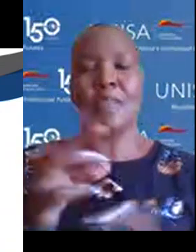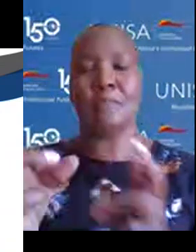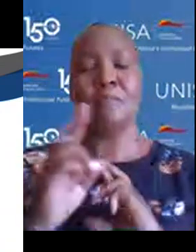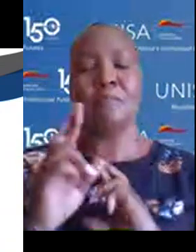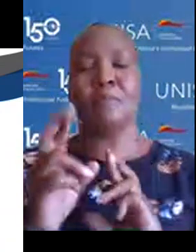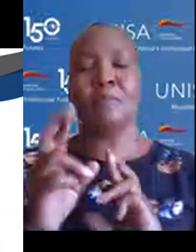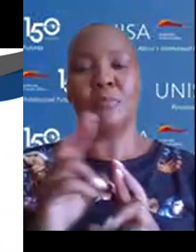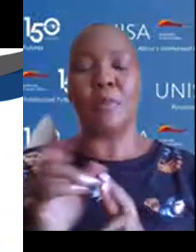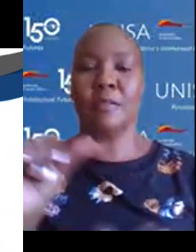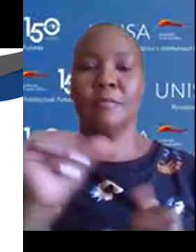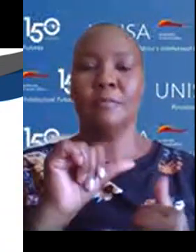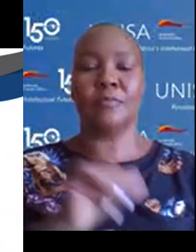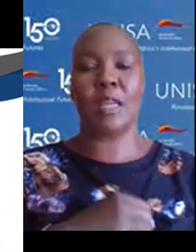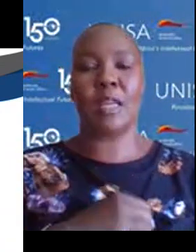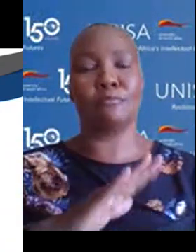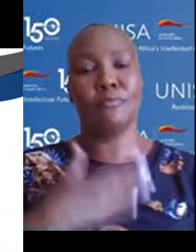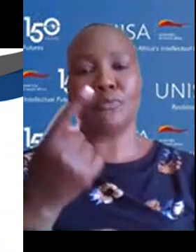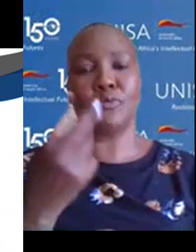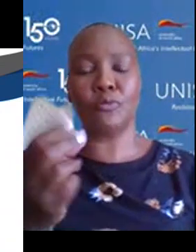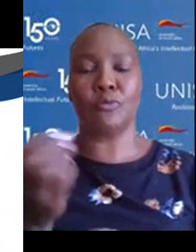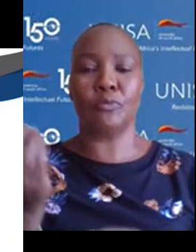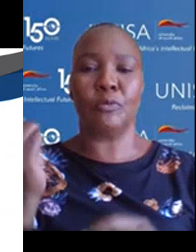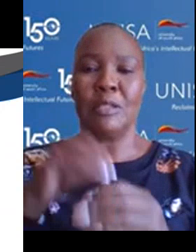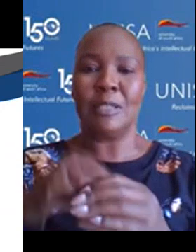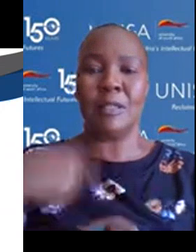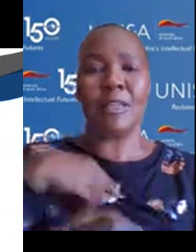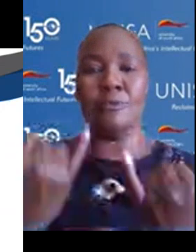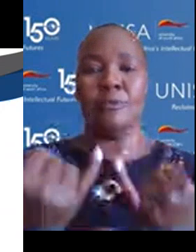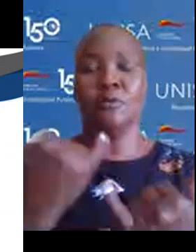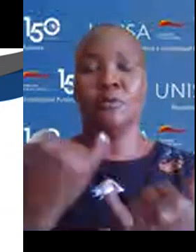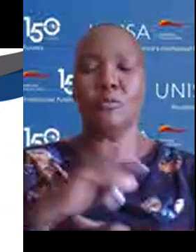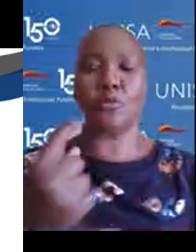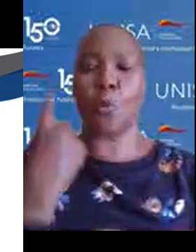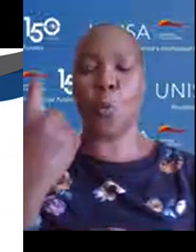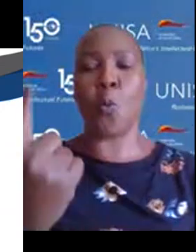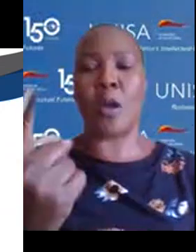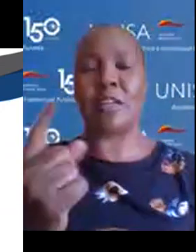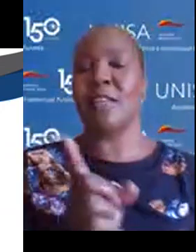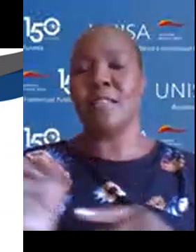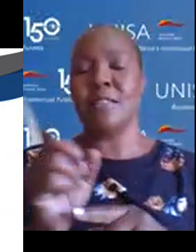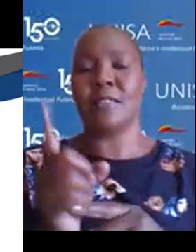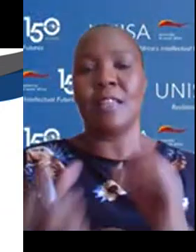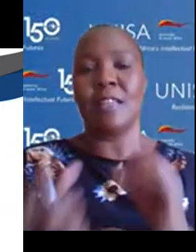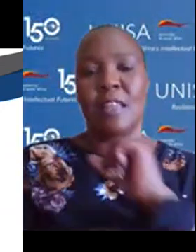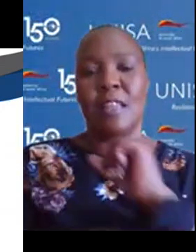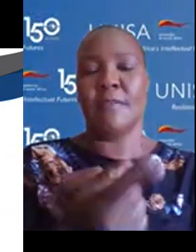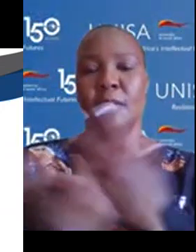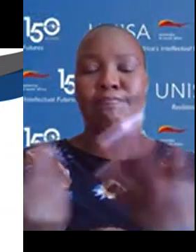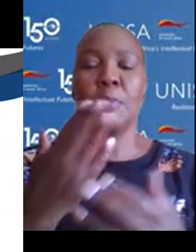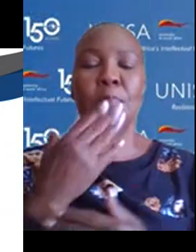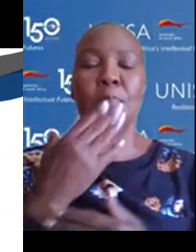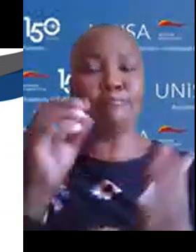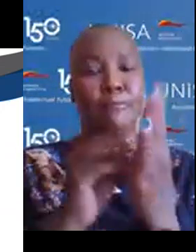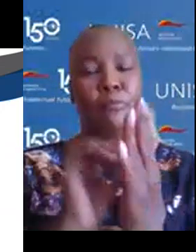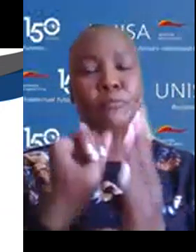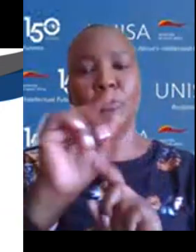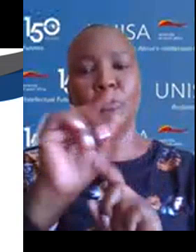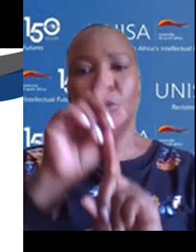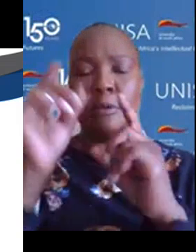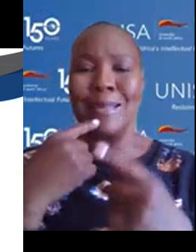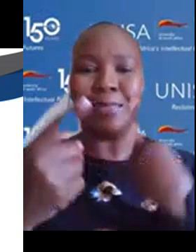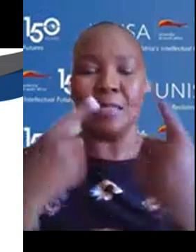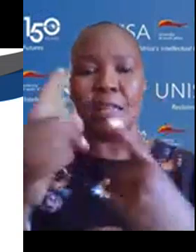we really want you guys to interact with us today. It's not a one-directional event. So please post your answers to the question,